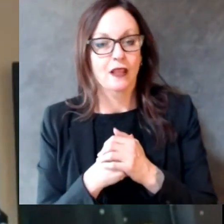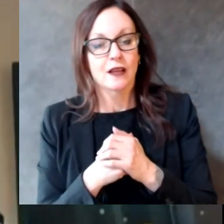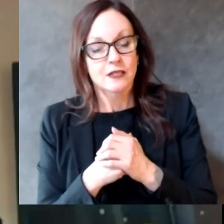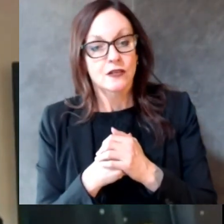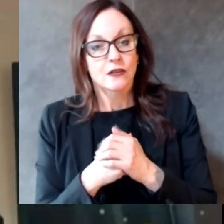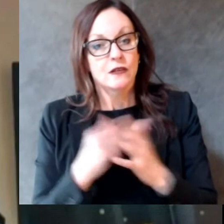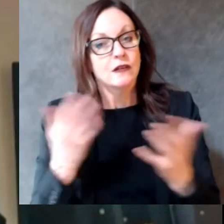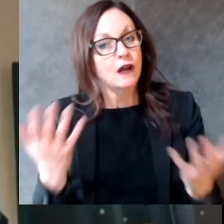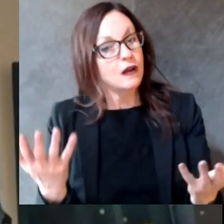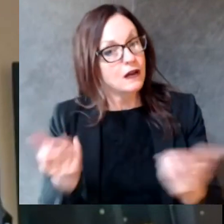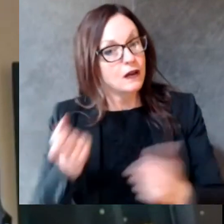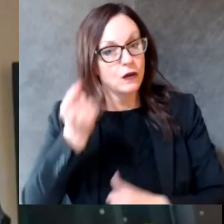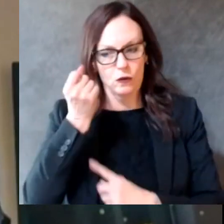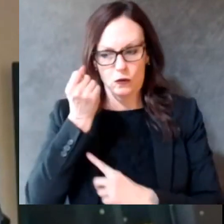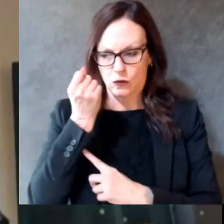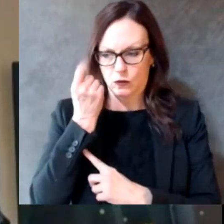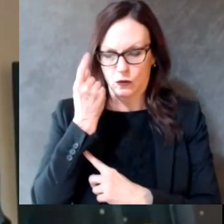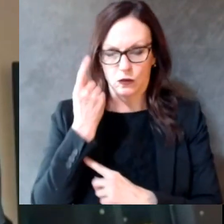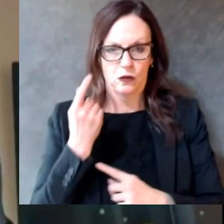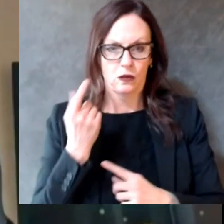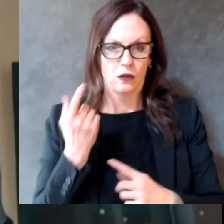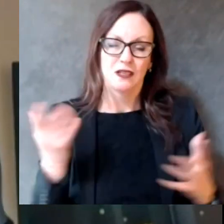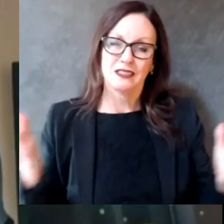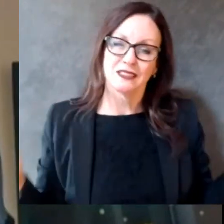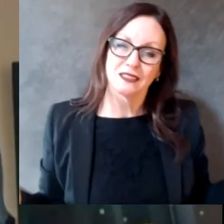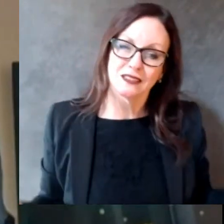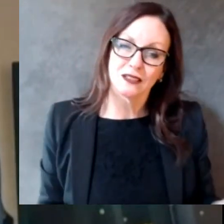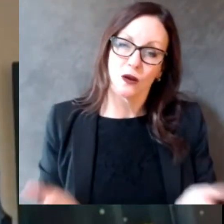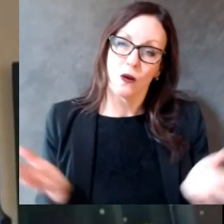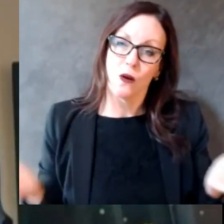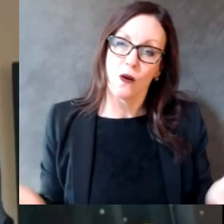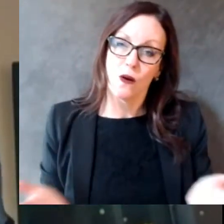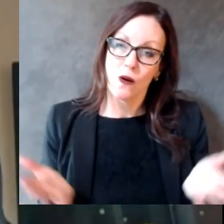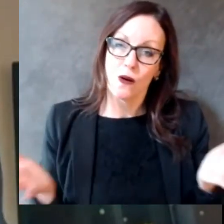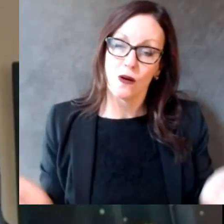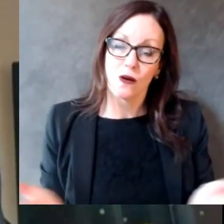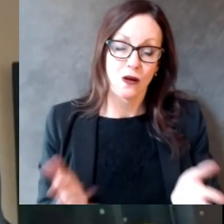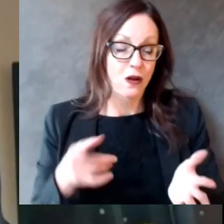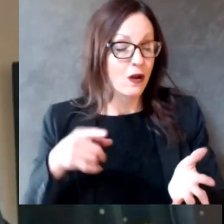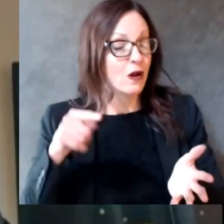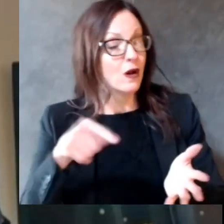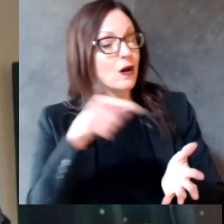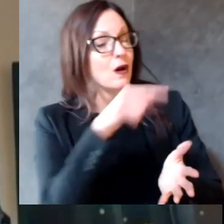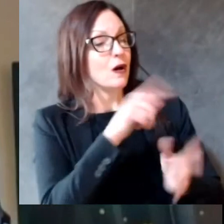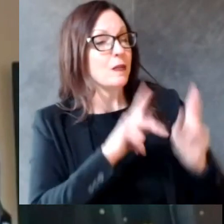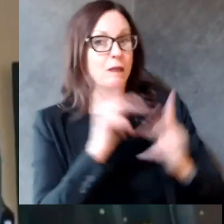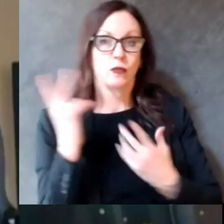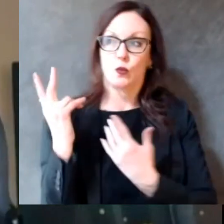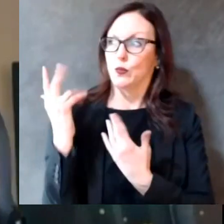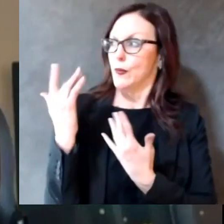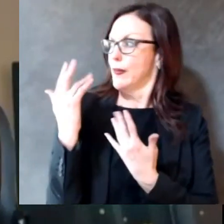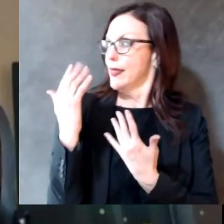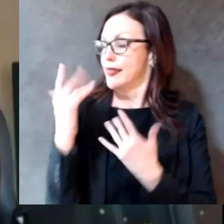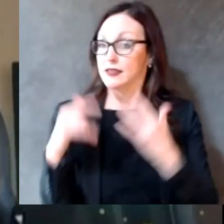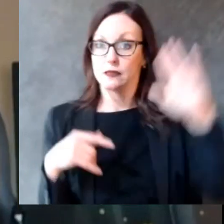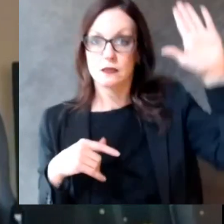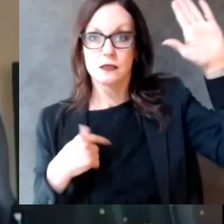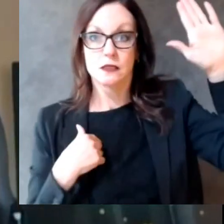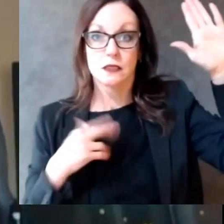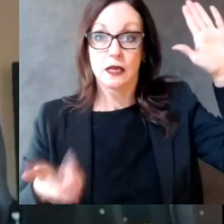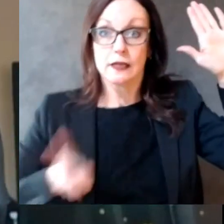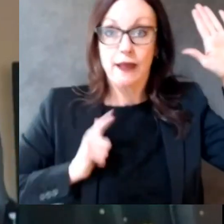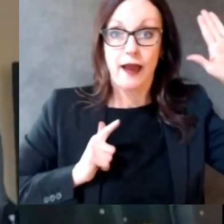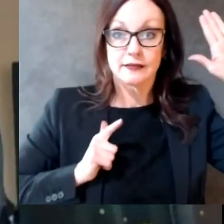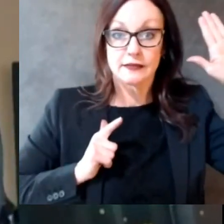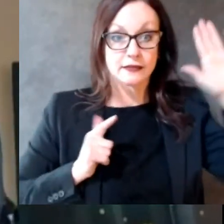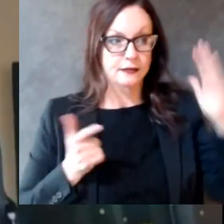arms. And so there will be more opportunity or more incidences where you have a 10-dose